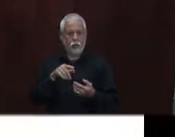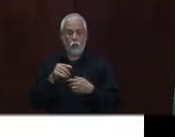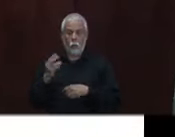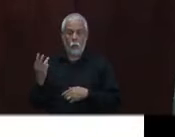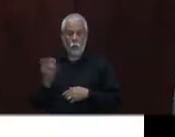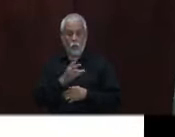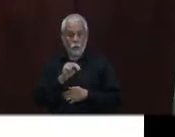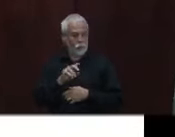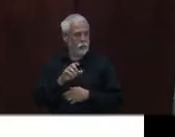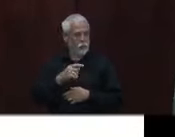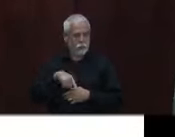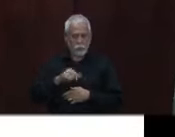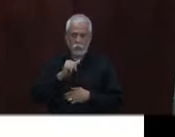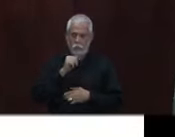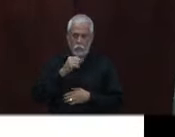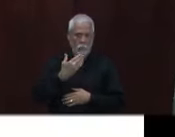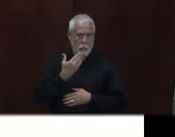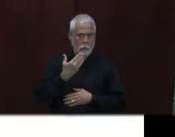western North Carolina.